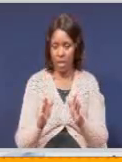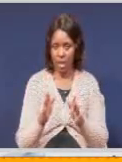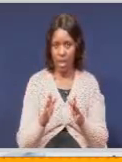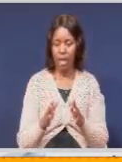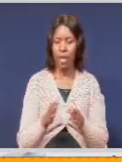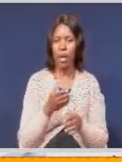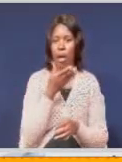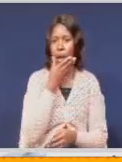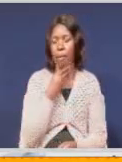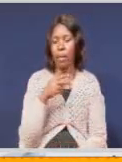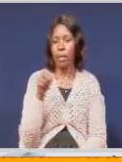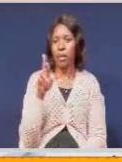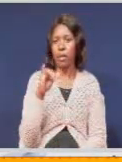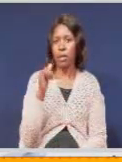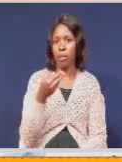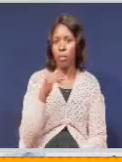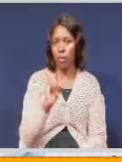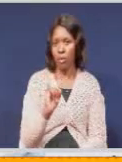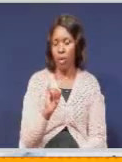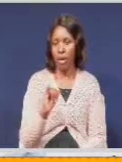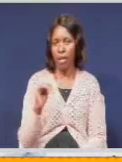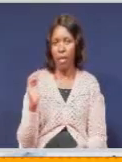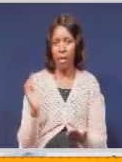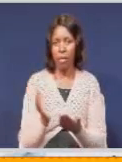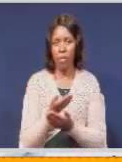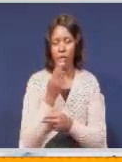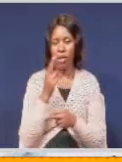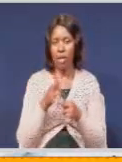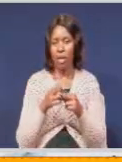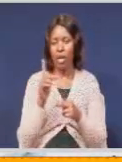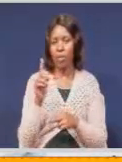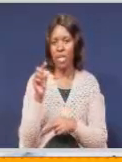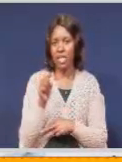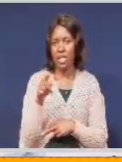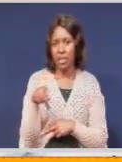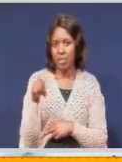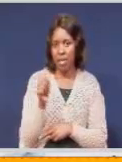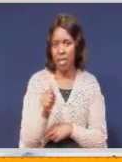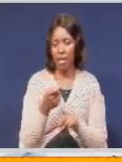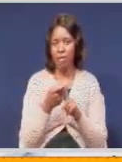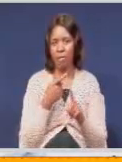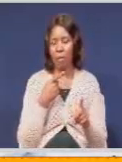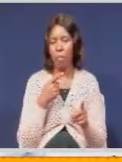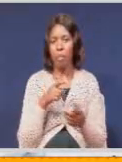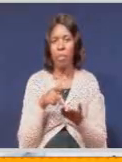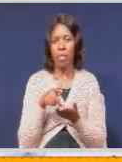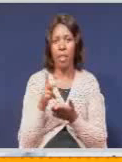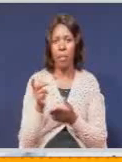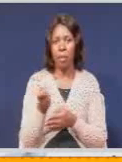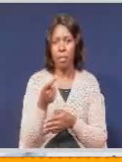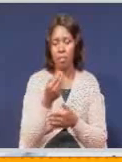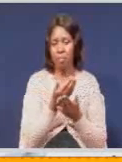Moredi, struck out the name of the deputy governor's PA from the payroll, just like you